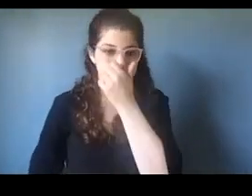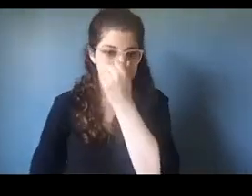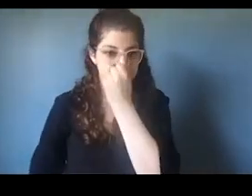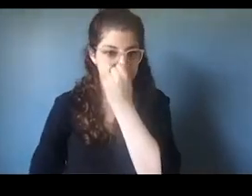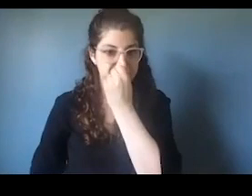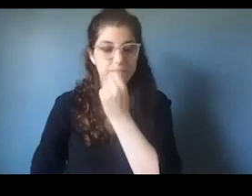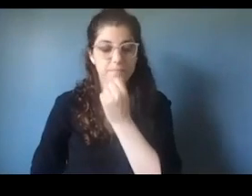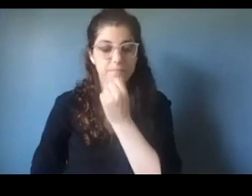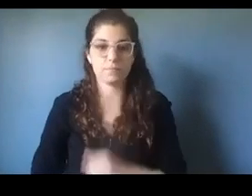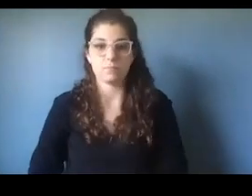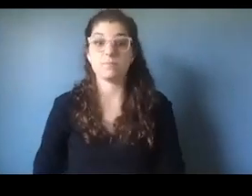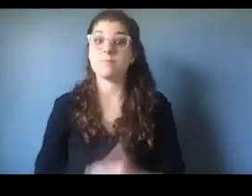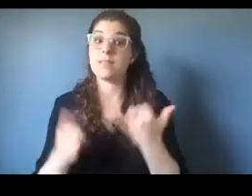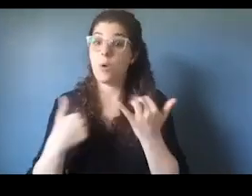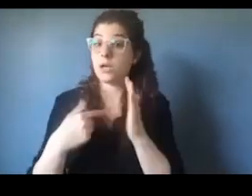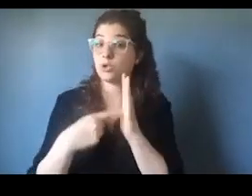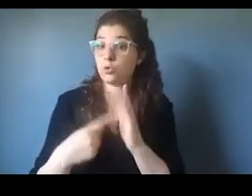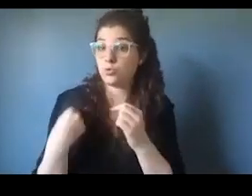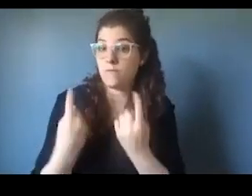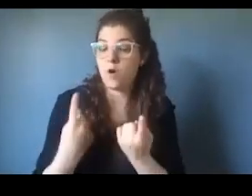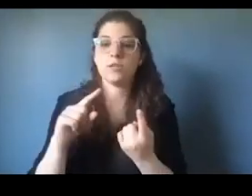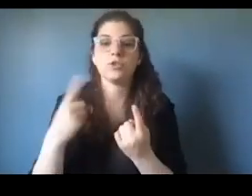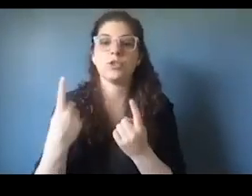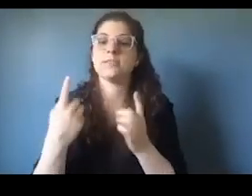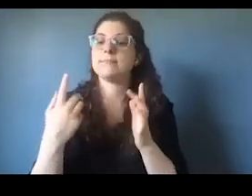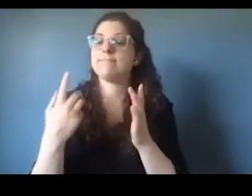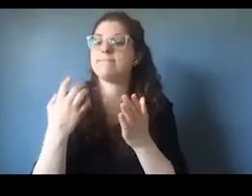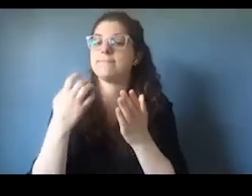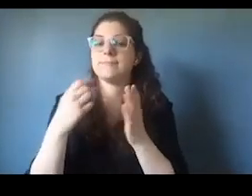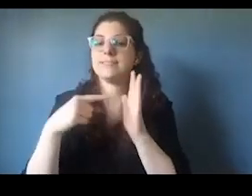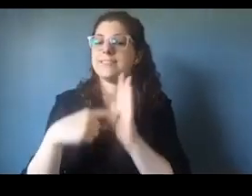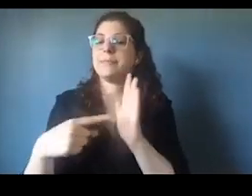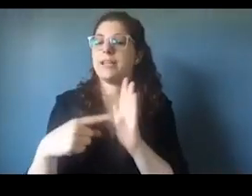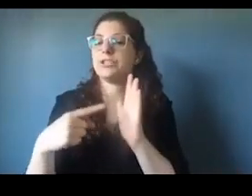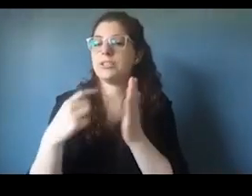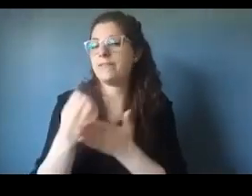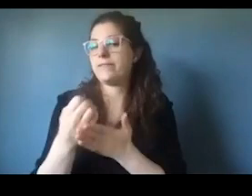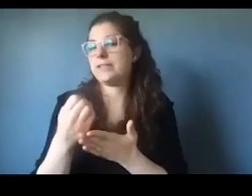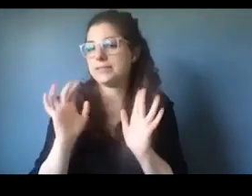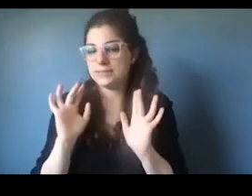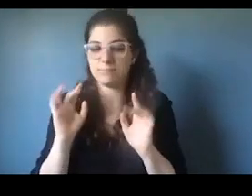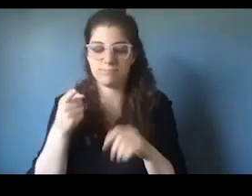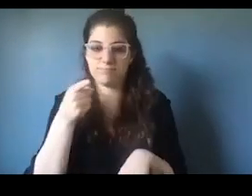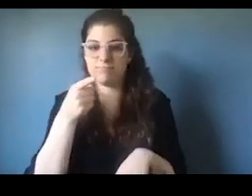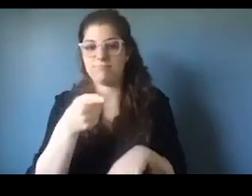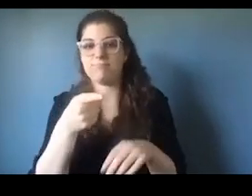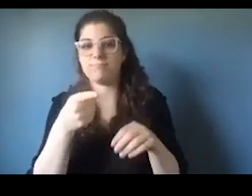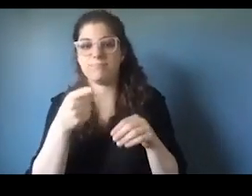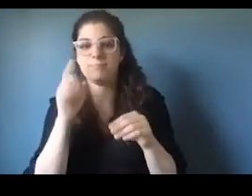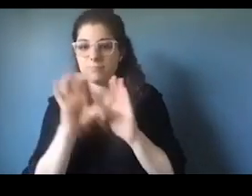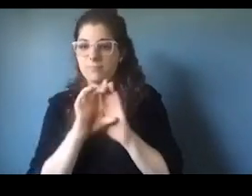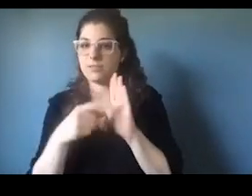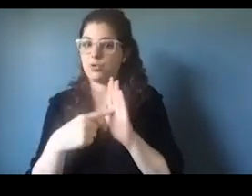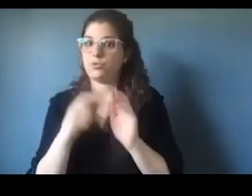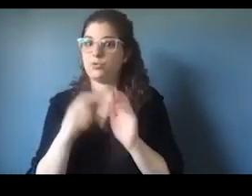Now, what I've showed you so far is just simulation evidence. Okay, the figure here is showing, you know, perhaps surprising